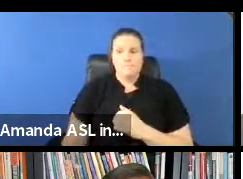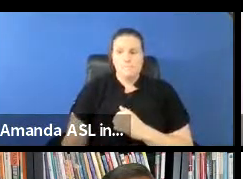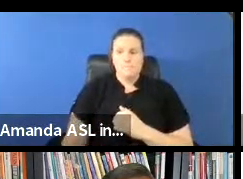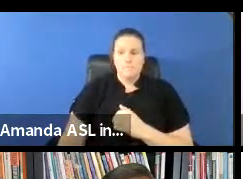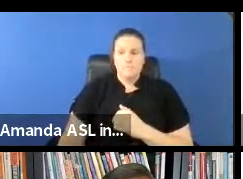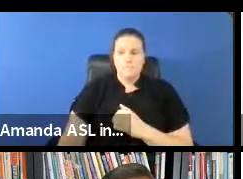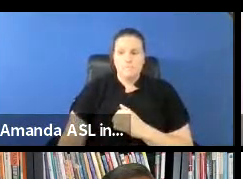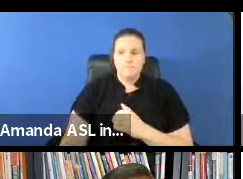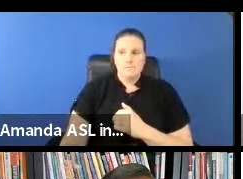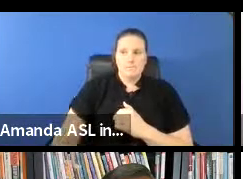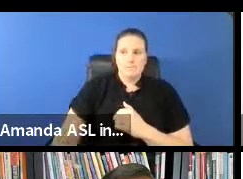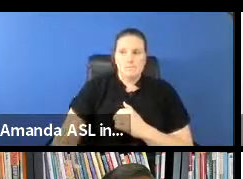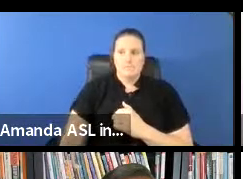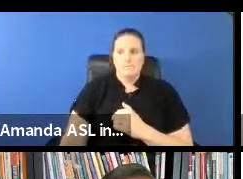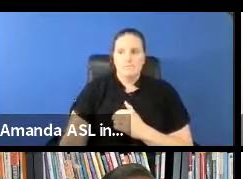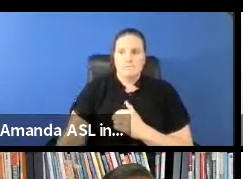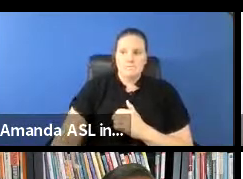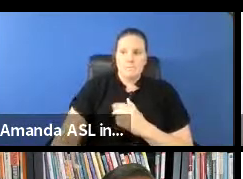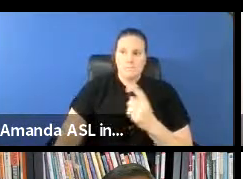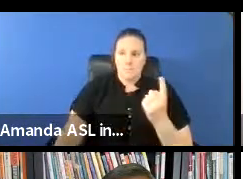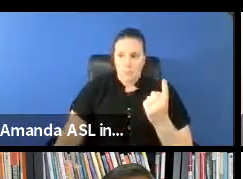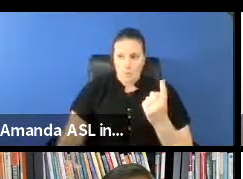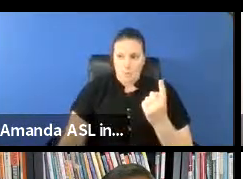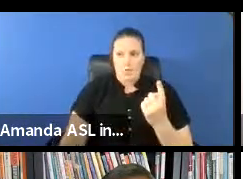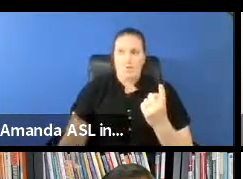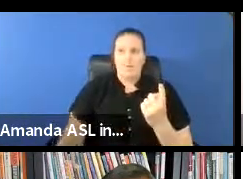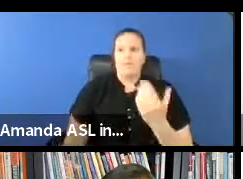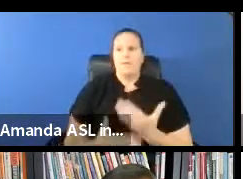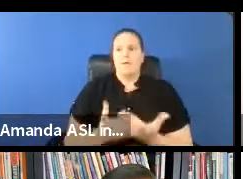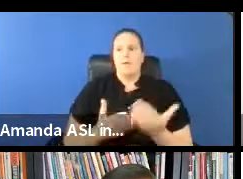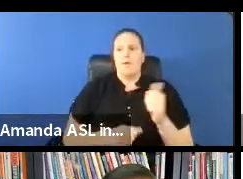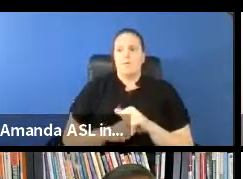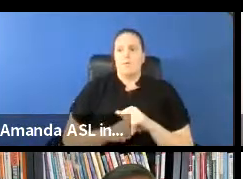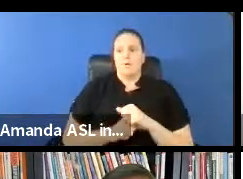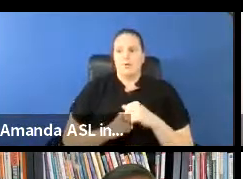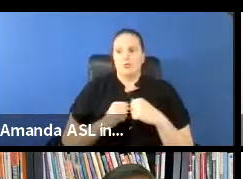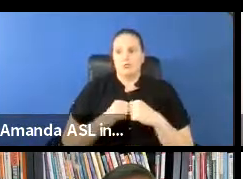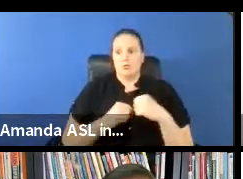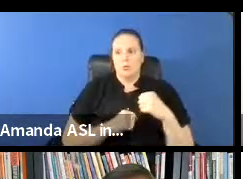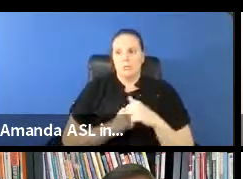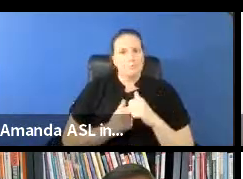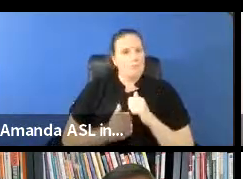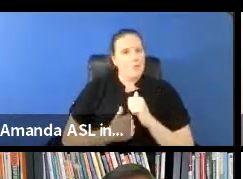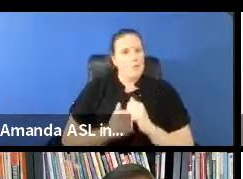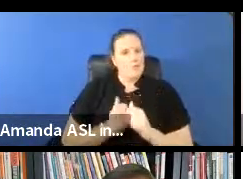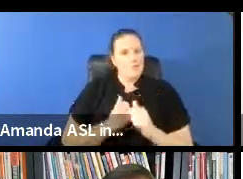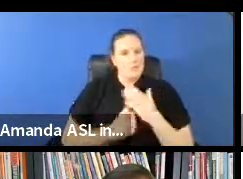things, and I've worked in on the construction side of things most of my career,